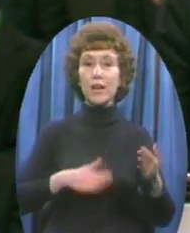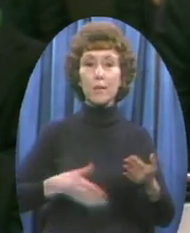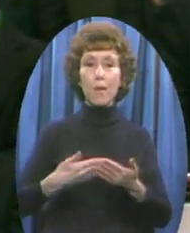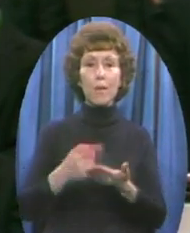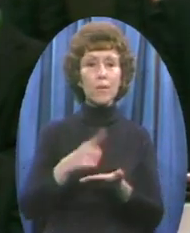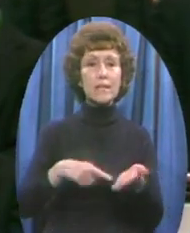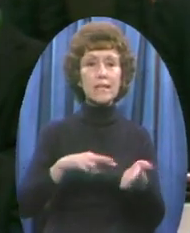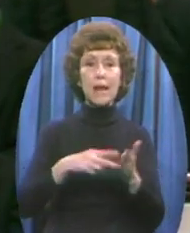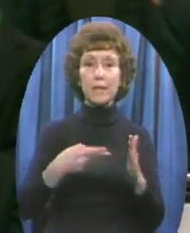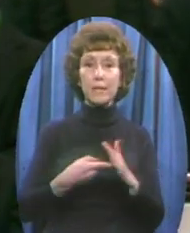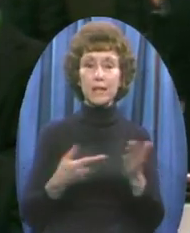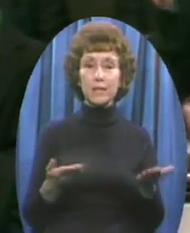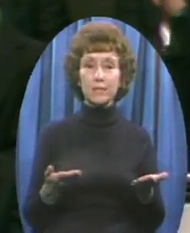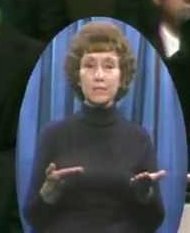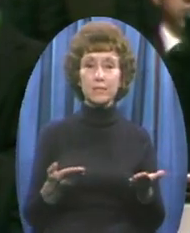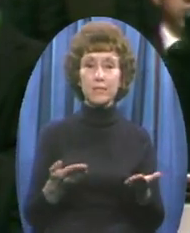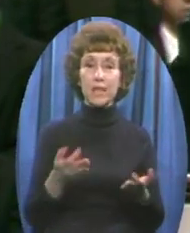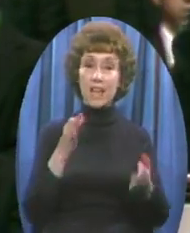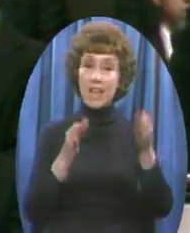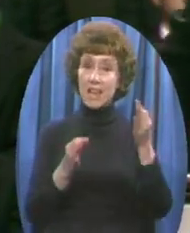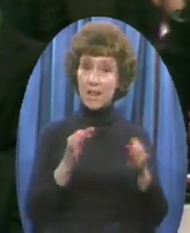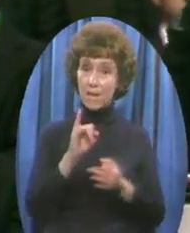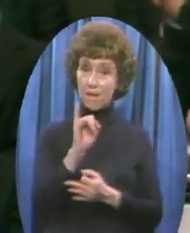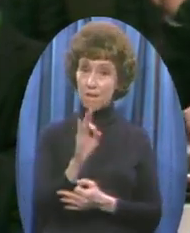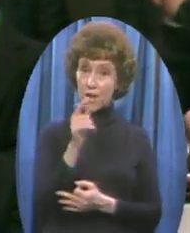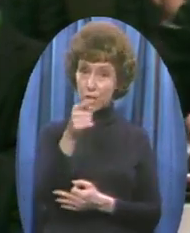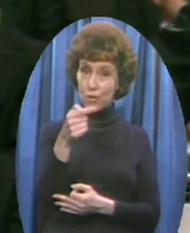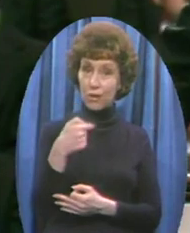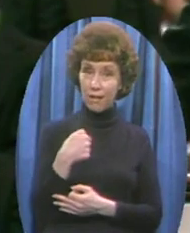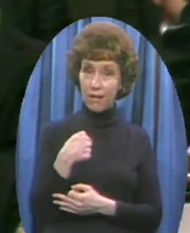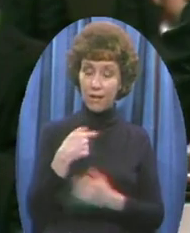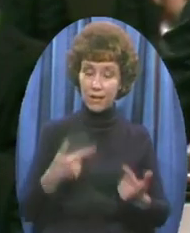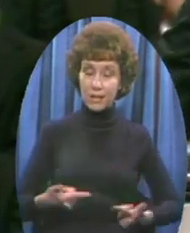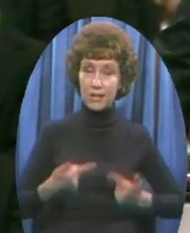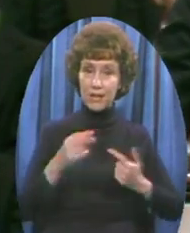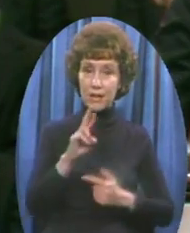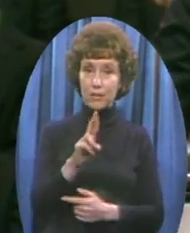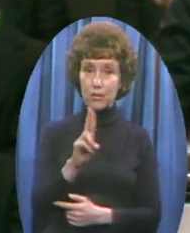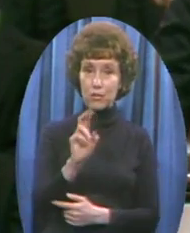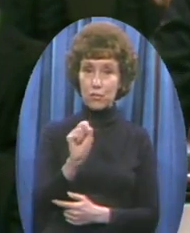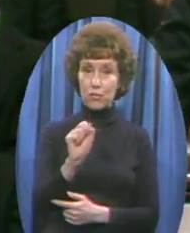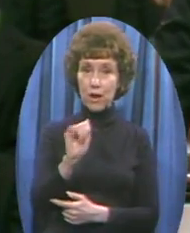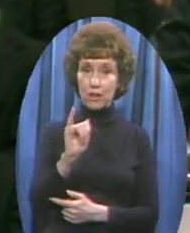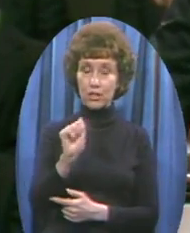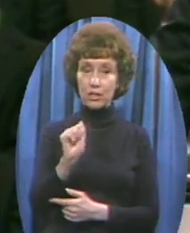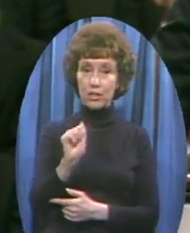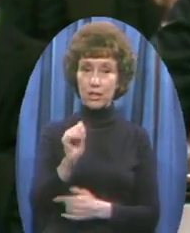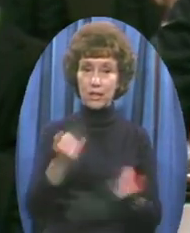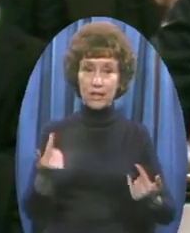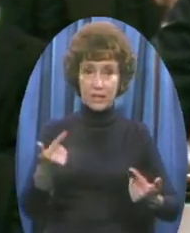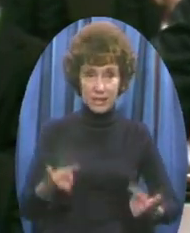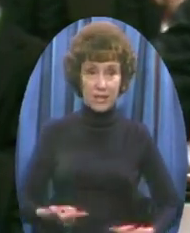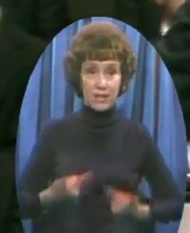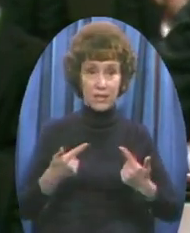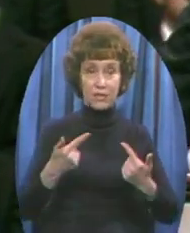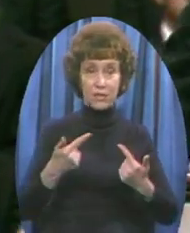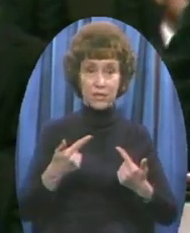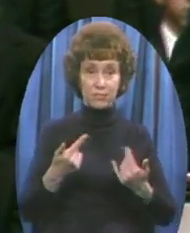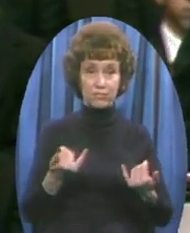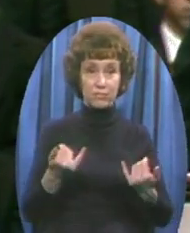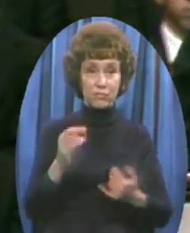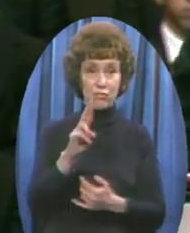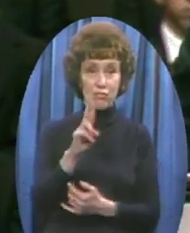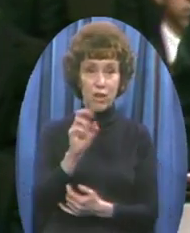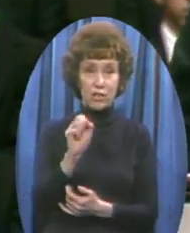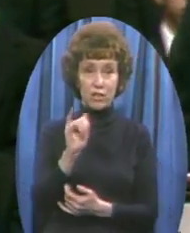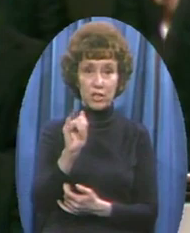happened to live in Russia today, we'd know the difference. William Simon, in his book, A Time for Truth, tells how that he and